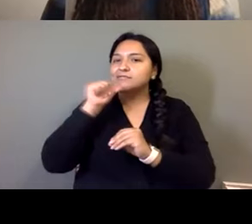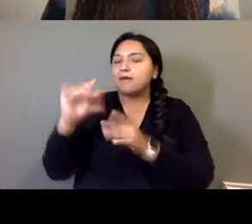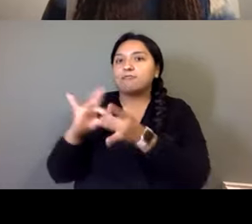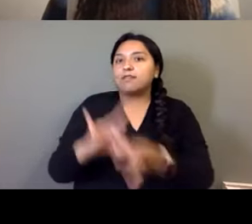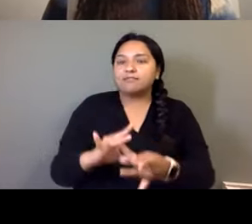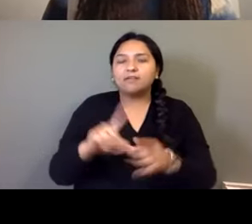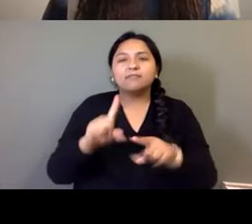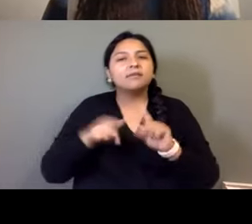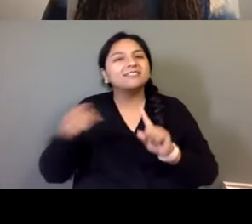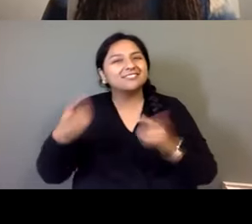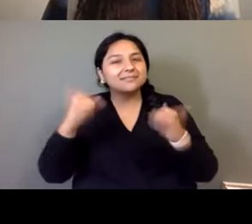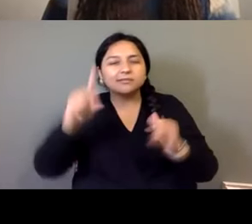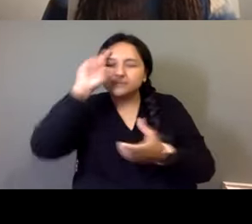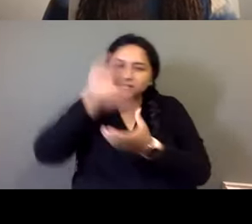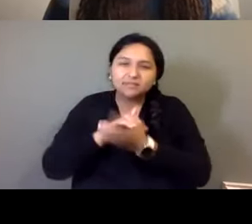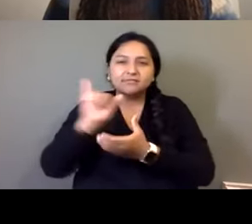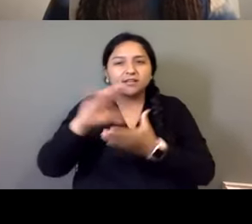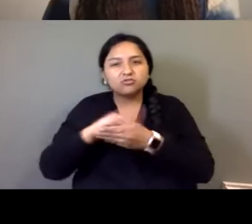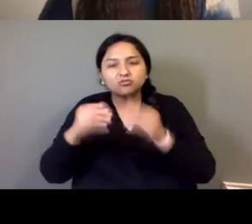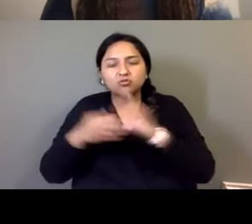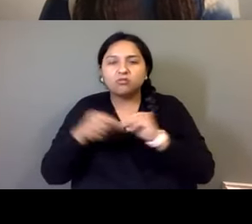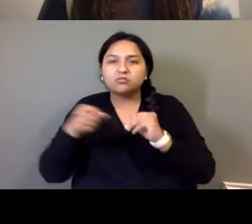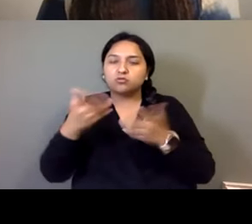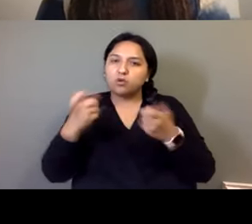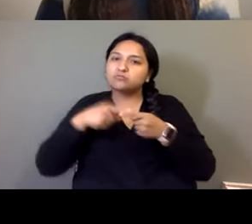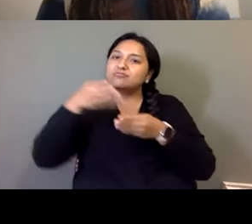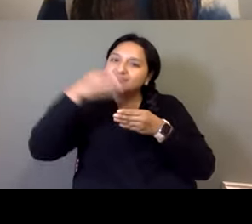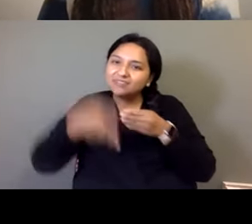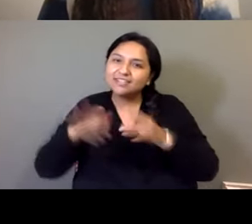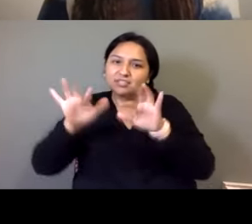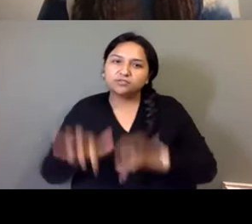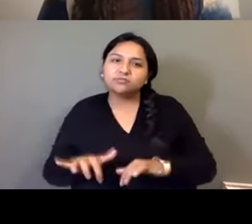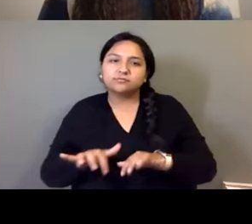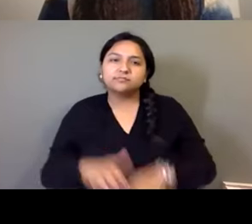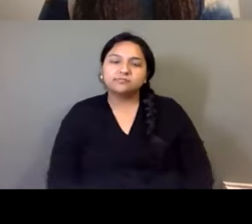is trying to write, and she wants to continue finding the pieces she needs to complete it.